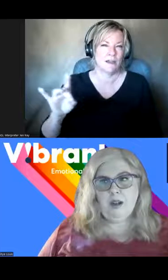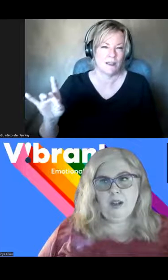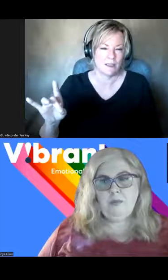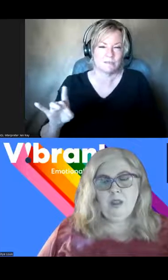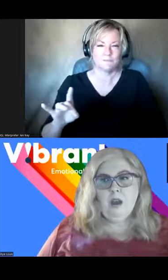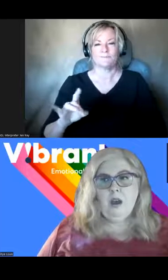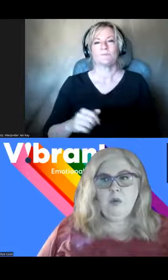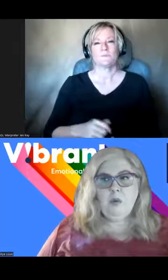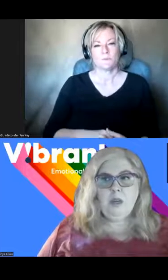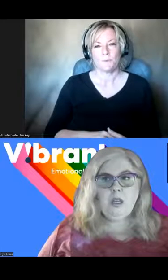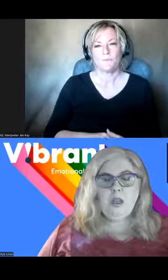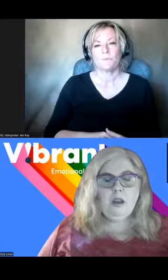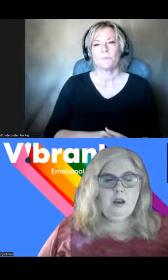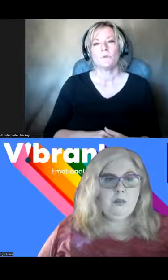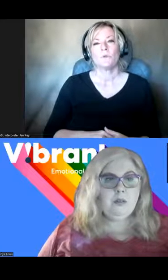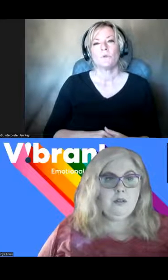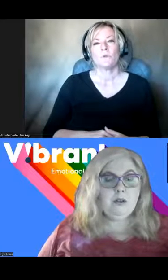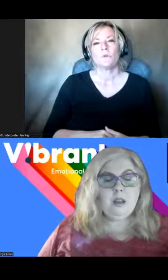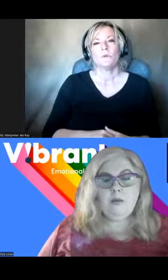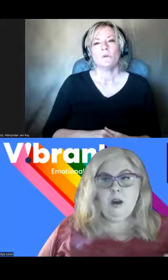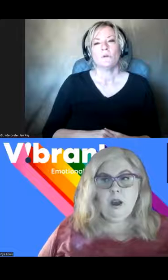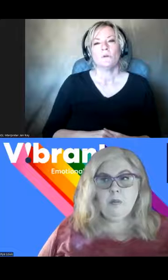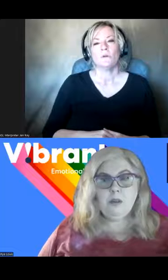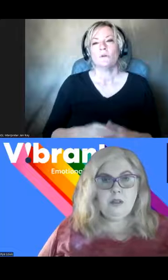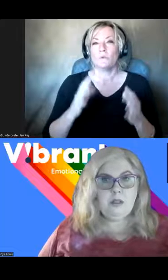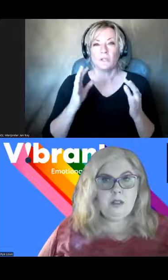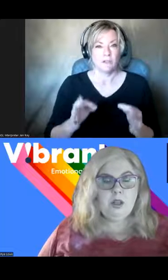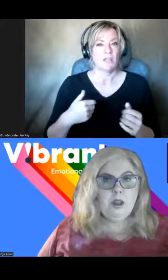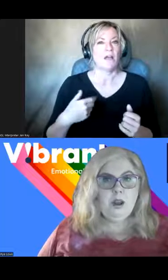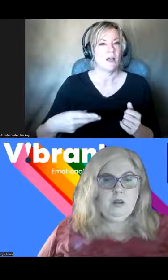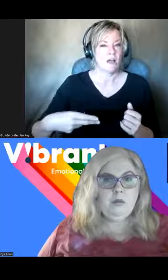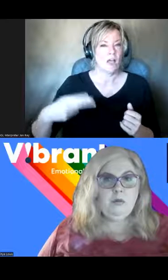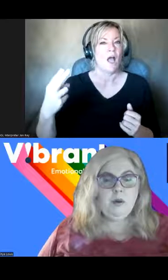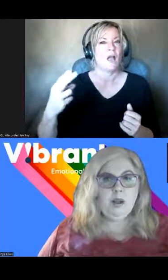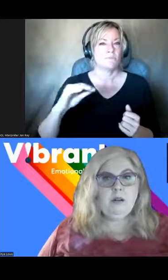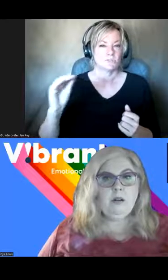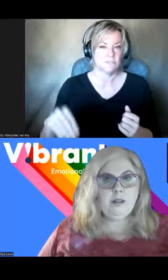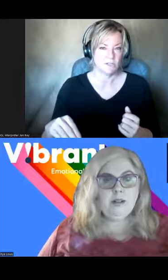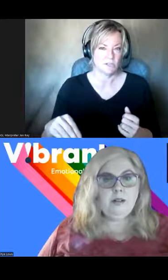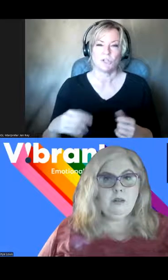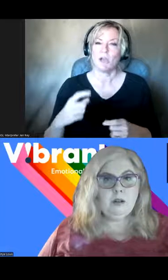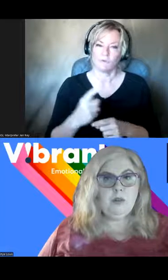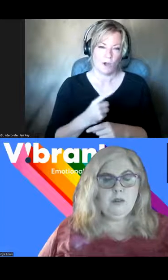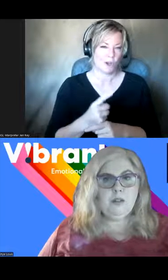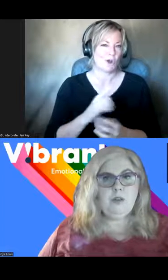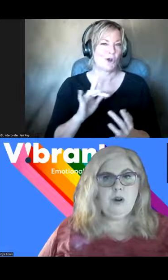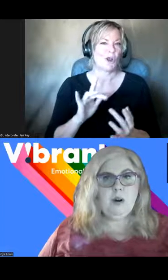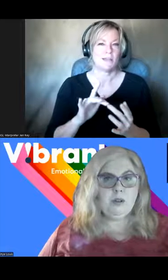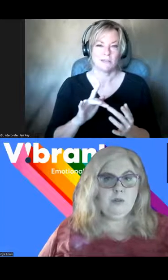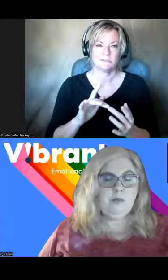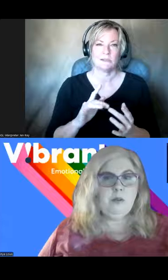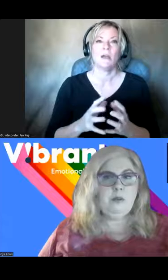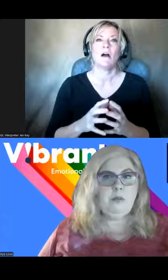we're providing. We certainly have a high percentage of regular contacts, and a large percentage